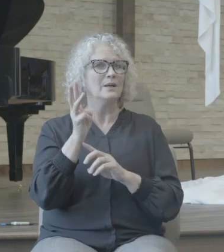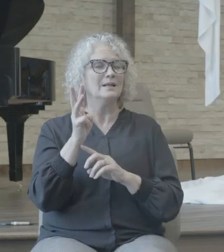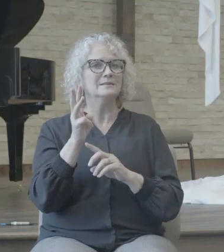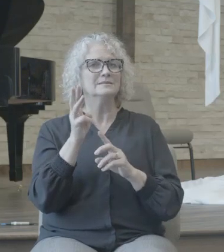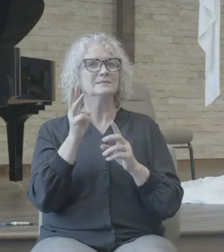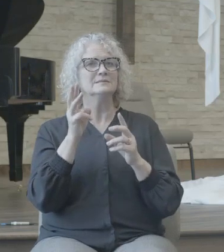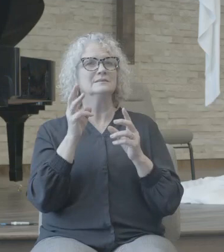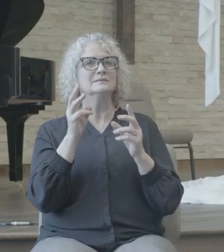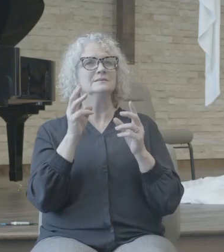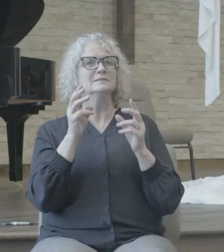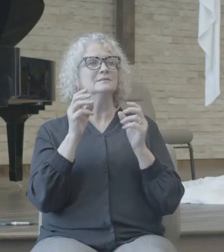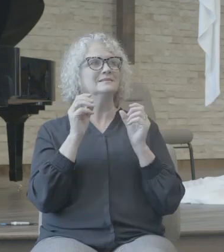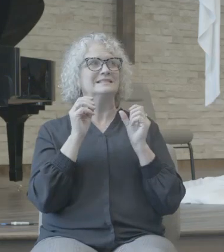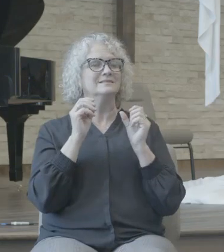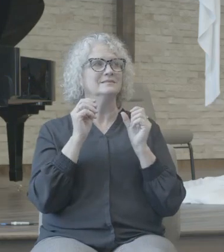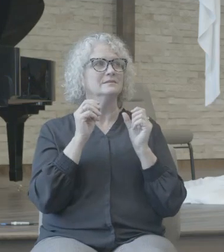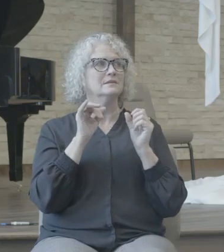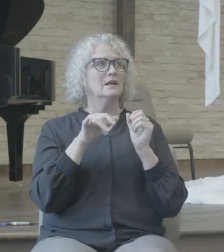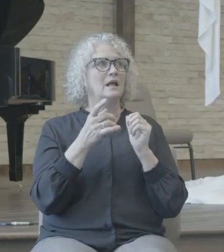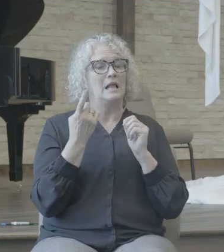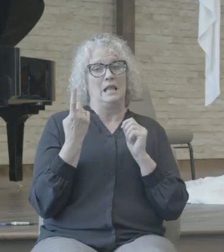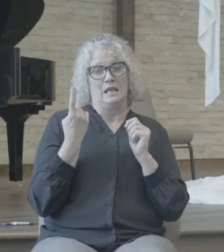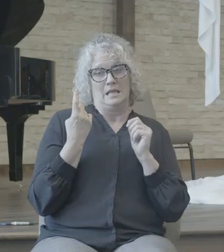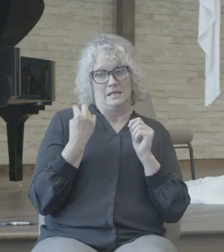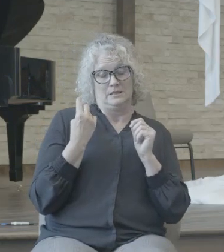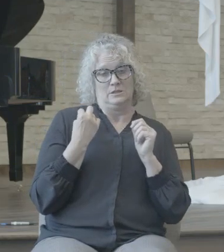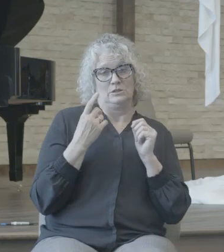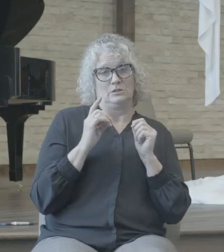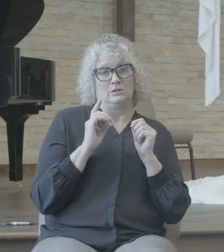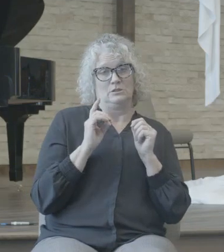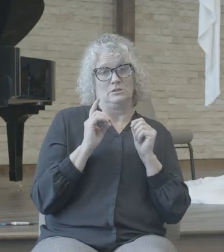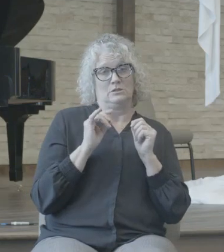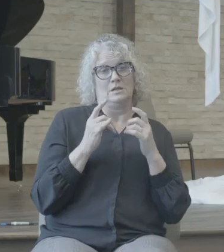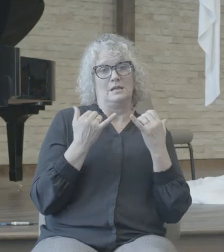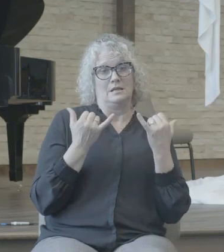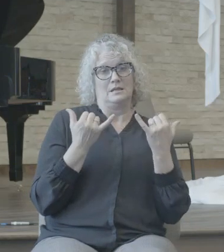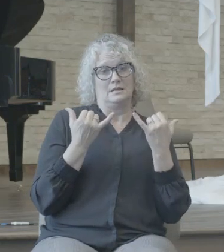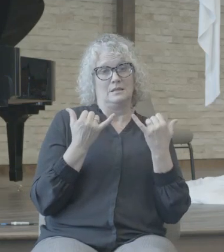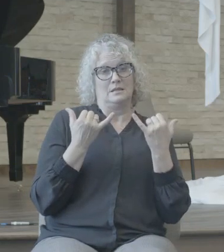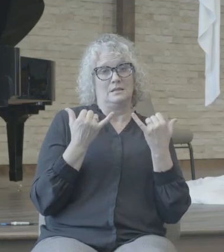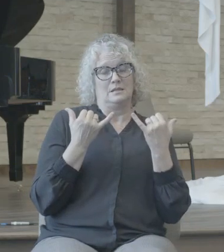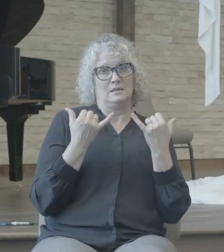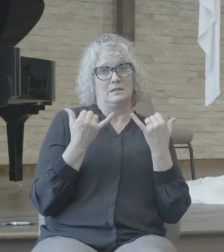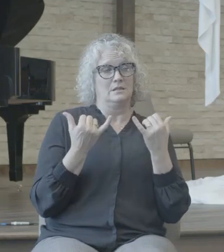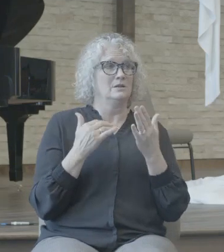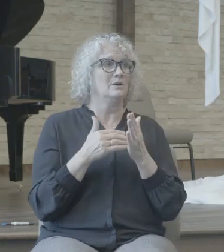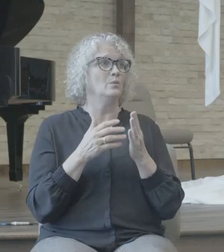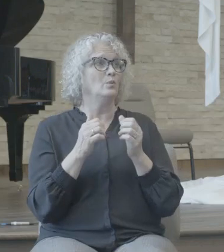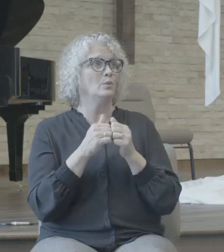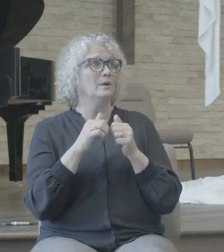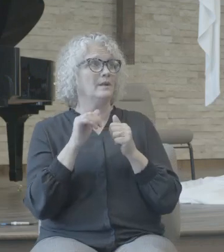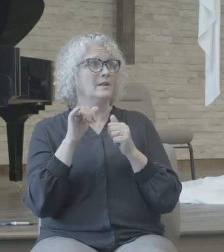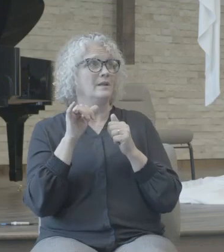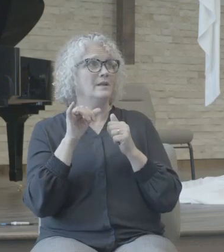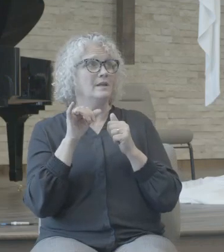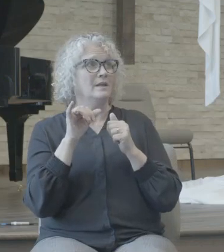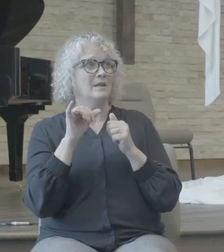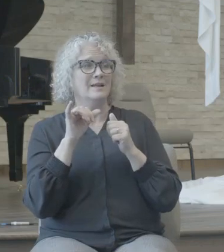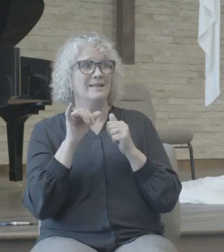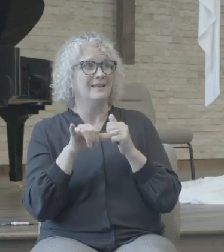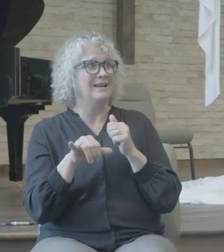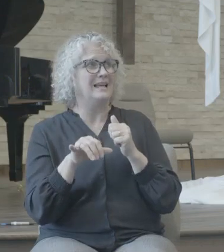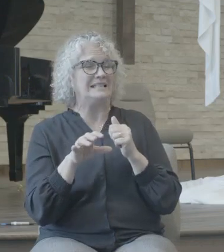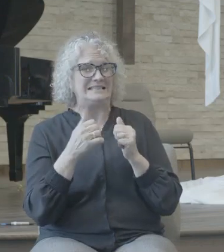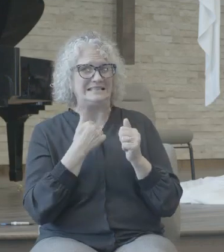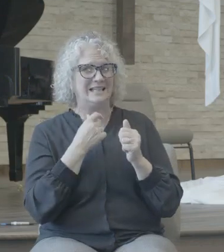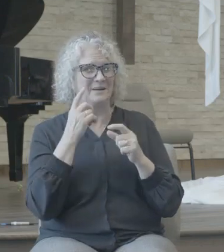those students came on the trip last year, and then we have a decent amount of new ones as well. So with that, we'd love for you to meet that mission trip team.